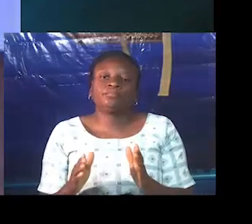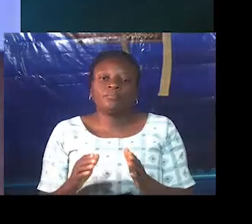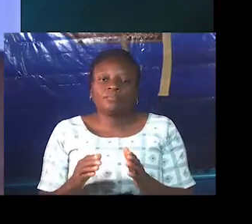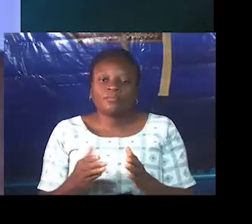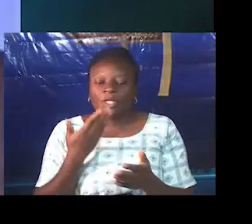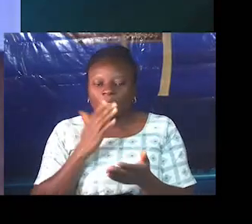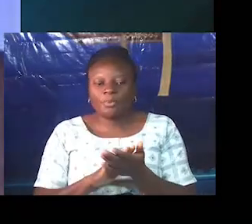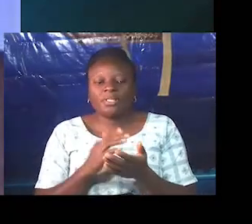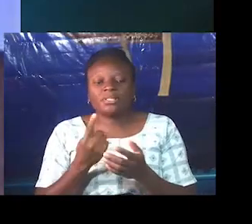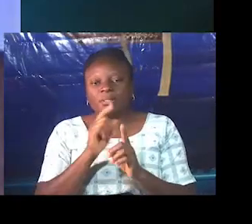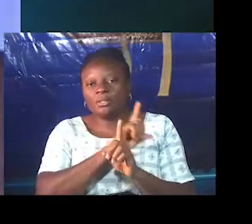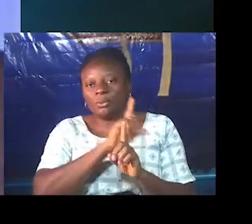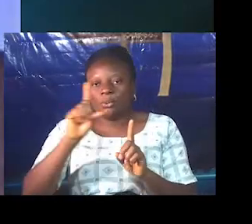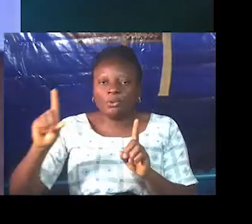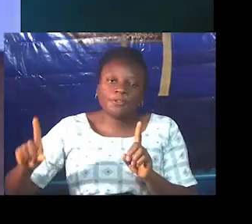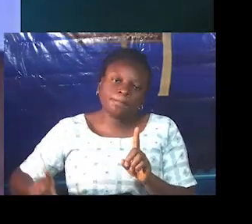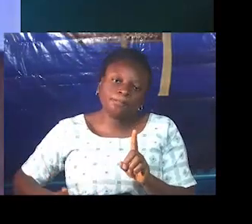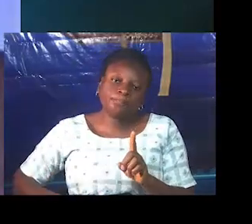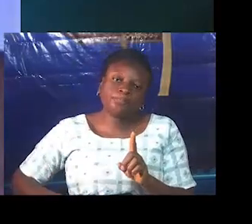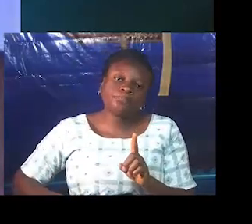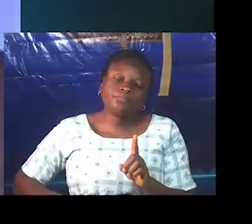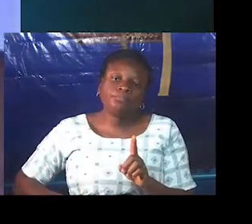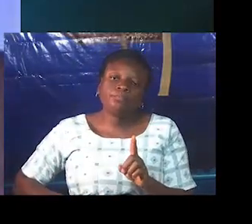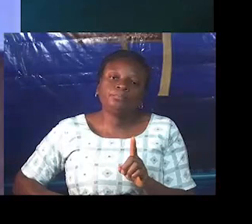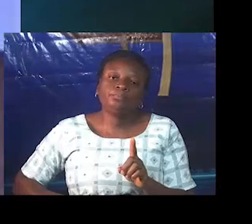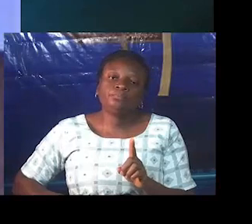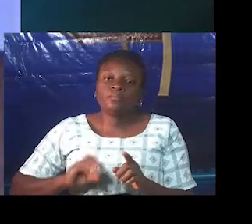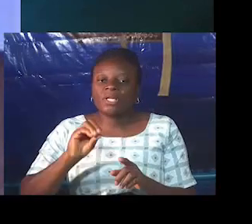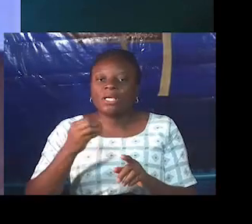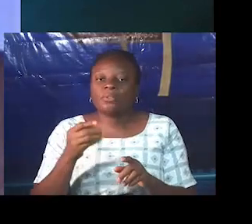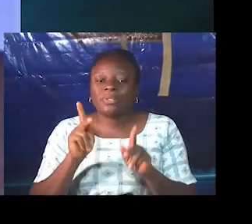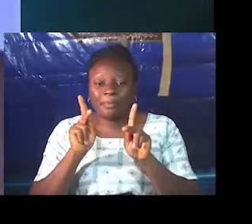Lord. Now, there's still yet others that are not marriable.